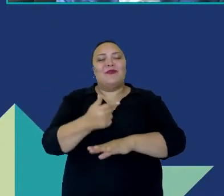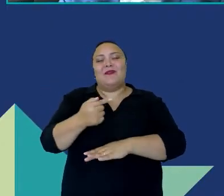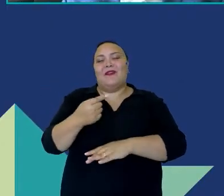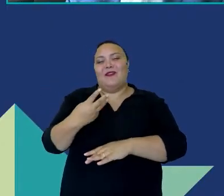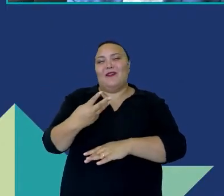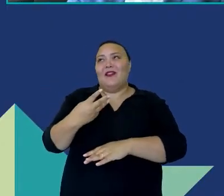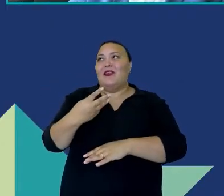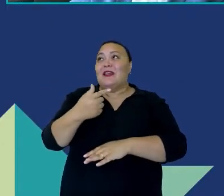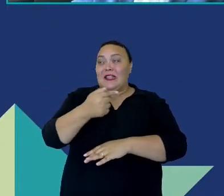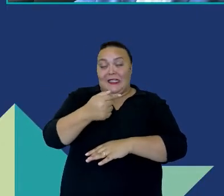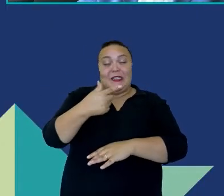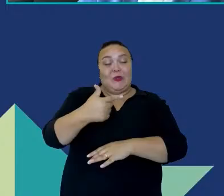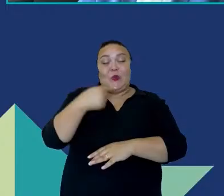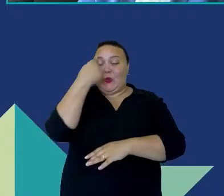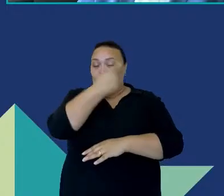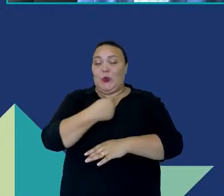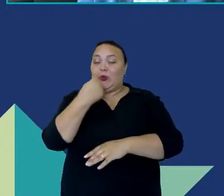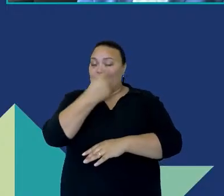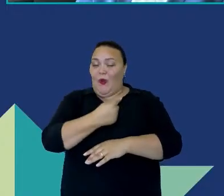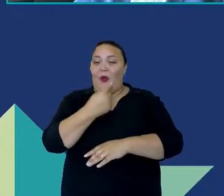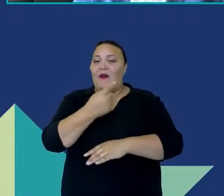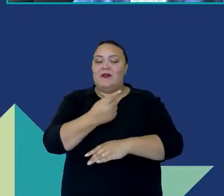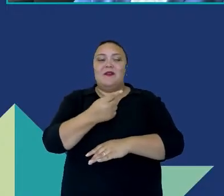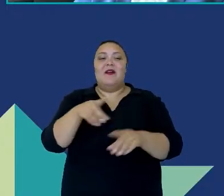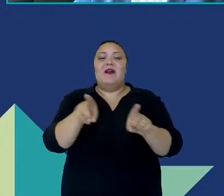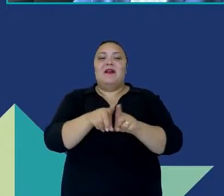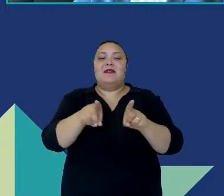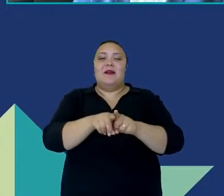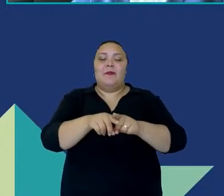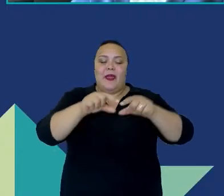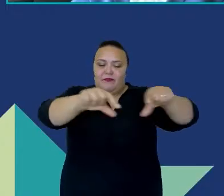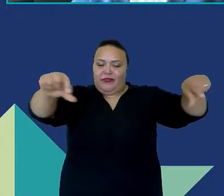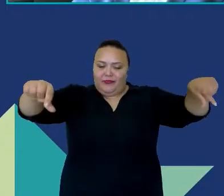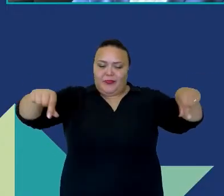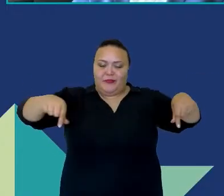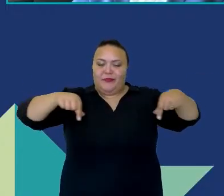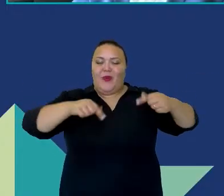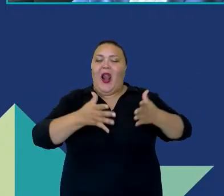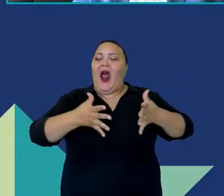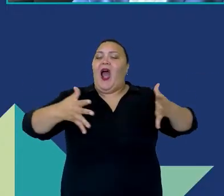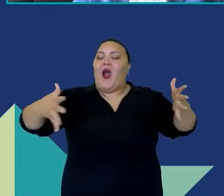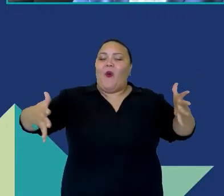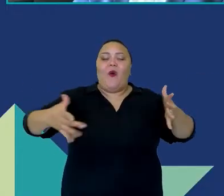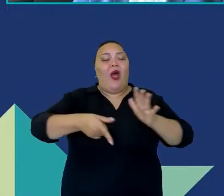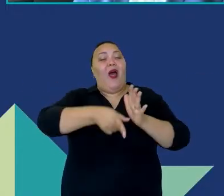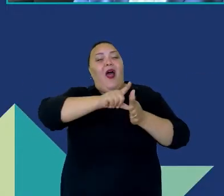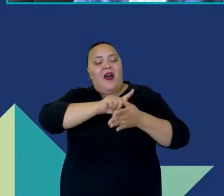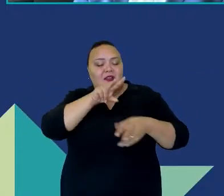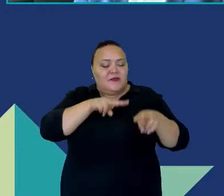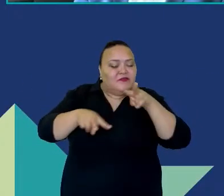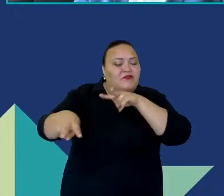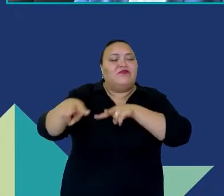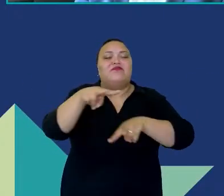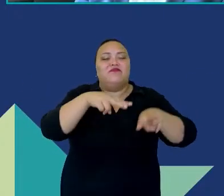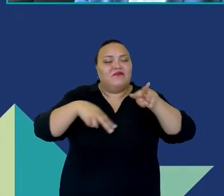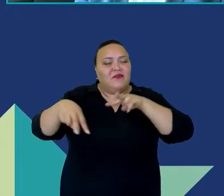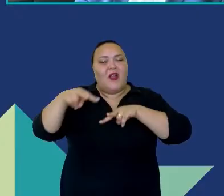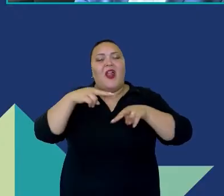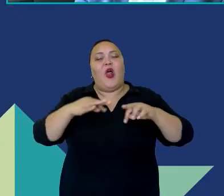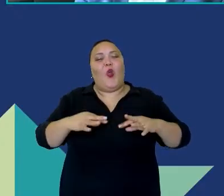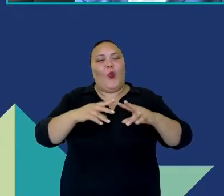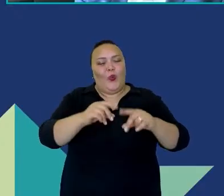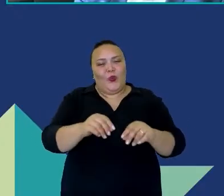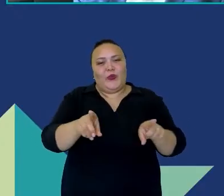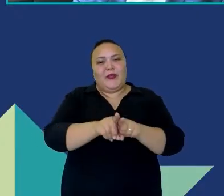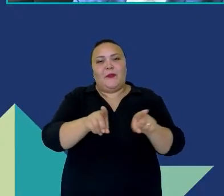be a 72-hour tropical storm PMP. So the lines in white